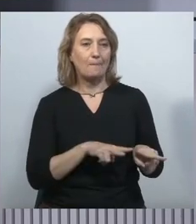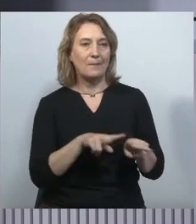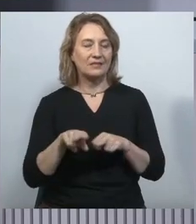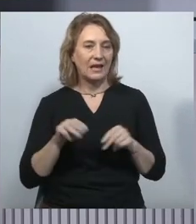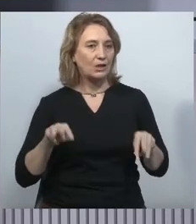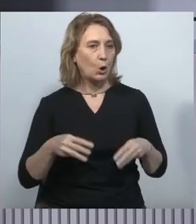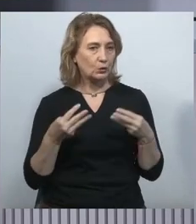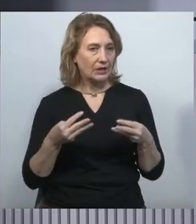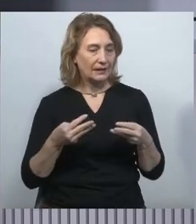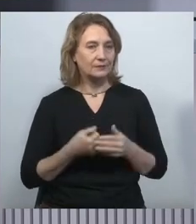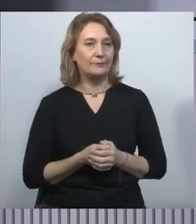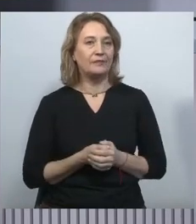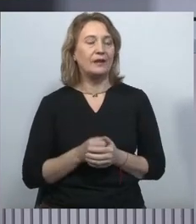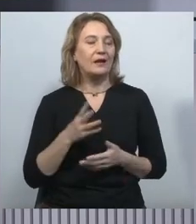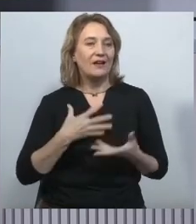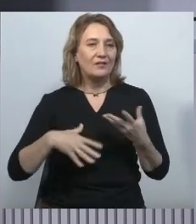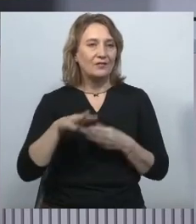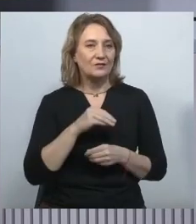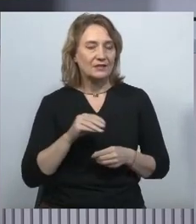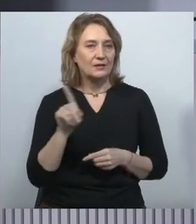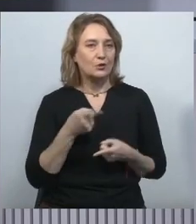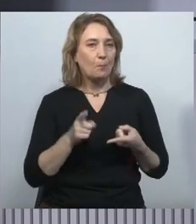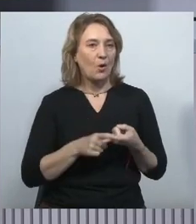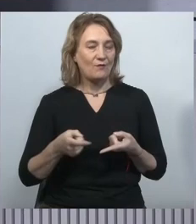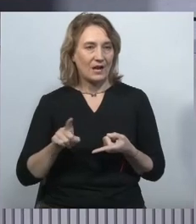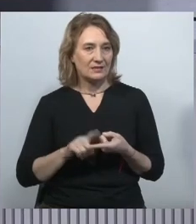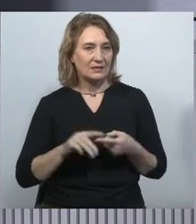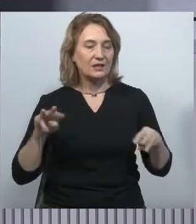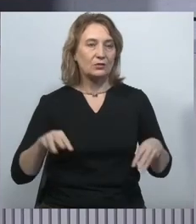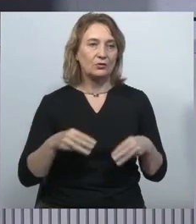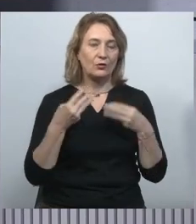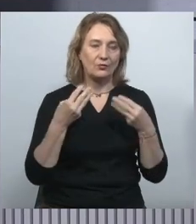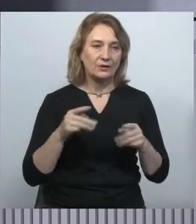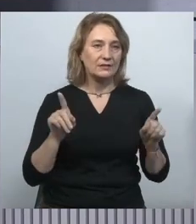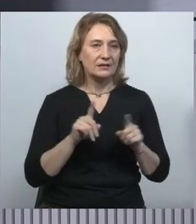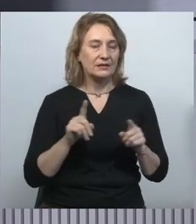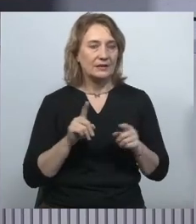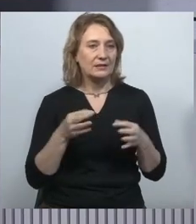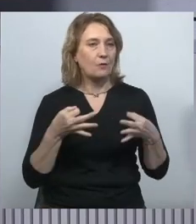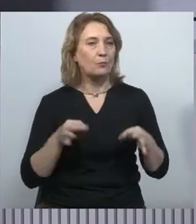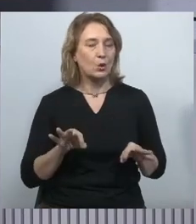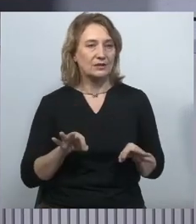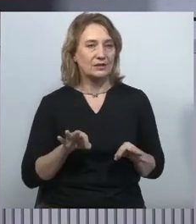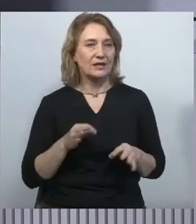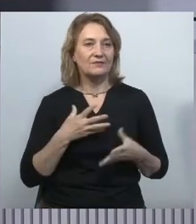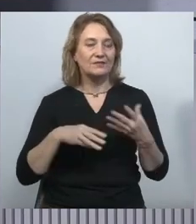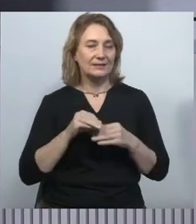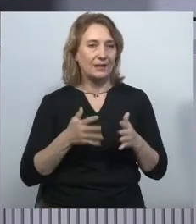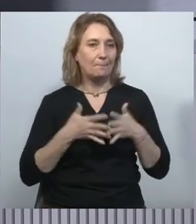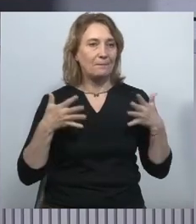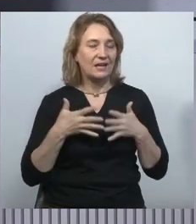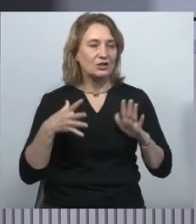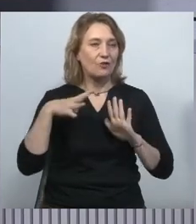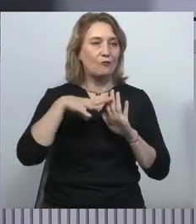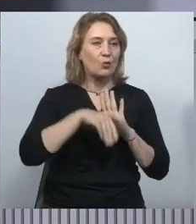online, this panel is online, and everything that is connected with it, the online and cyber